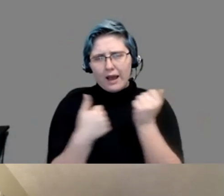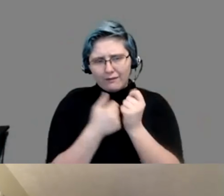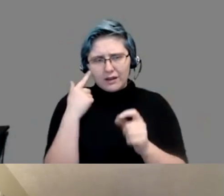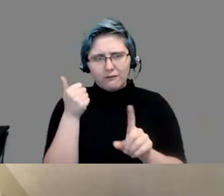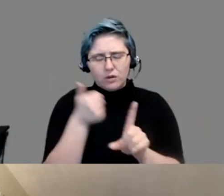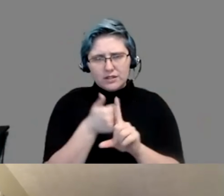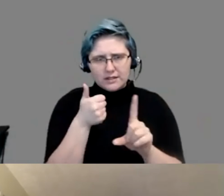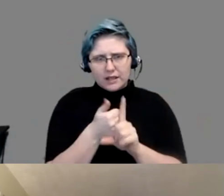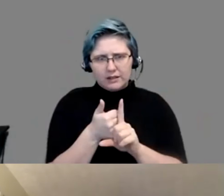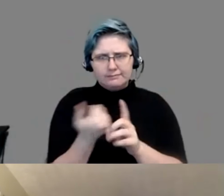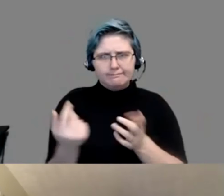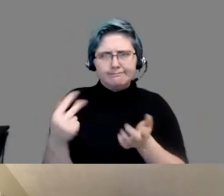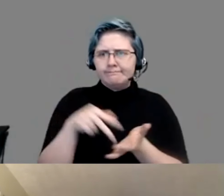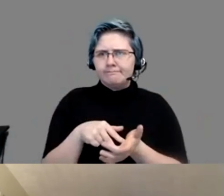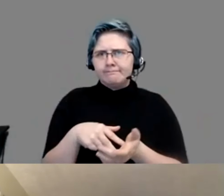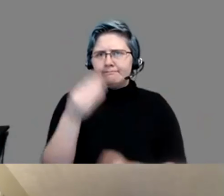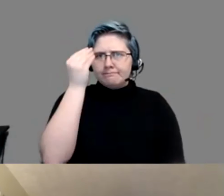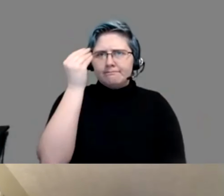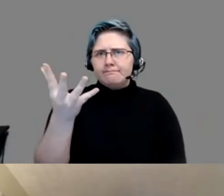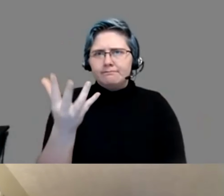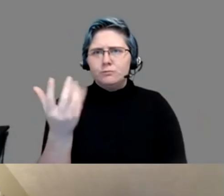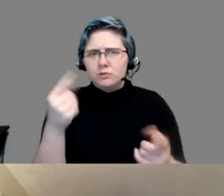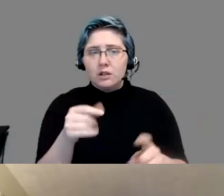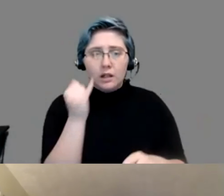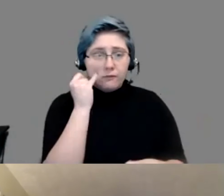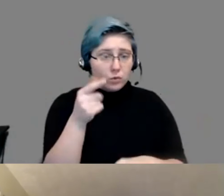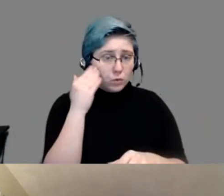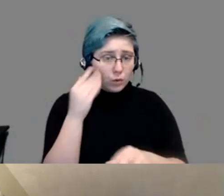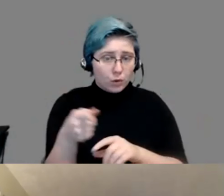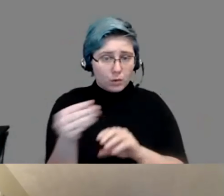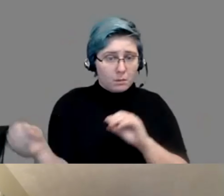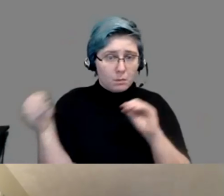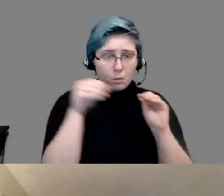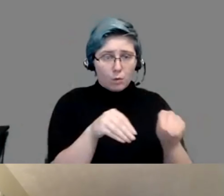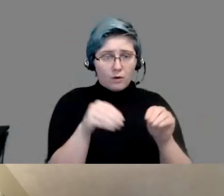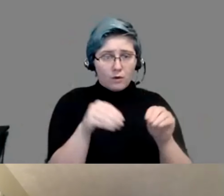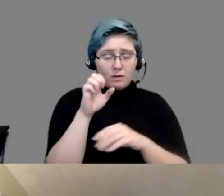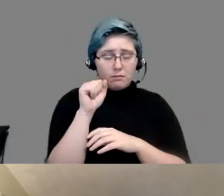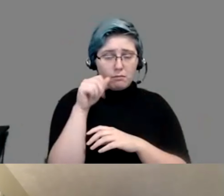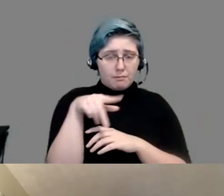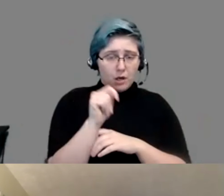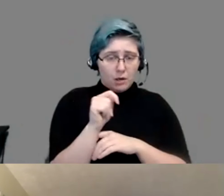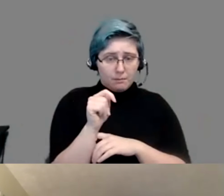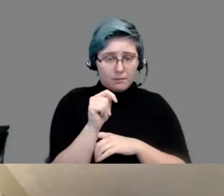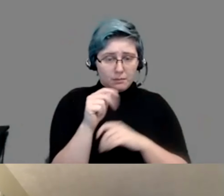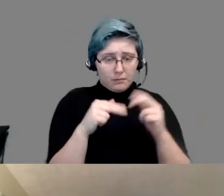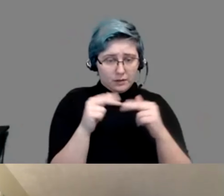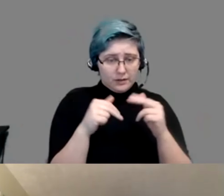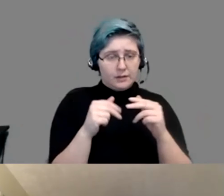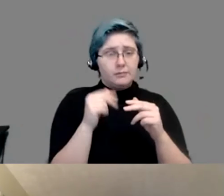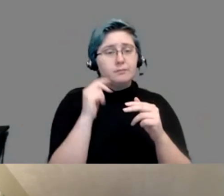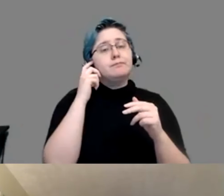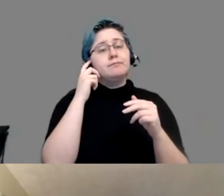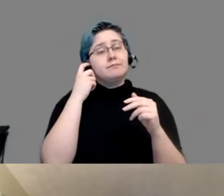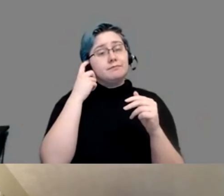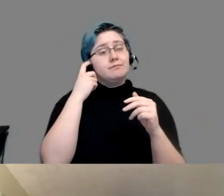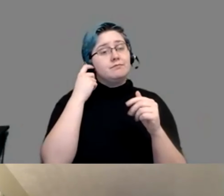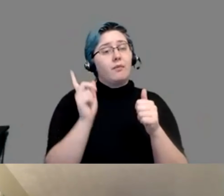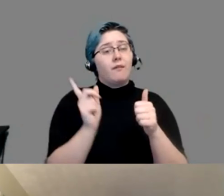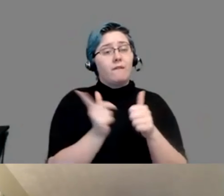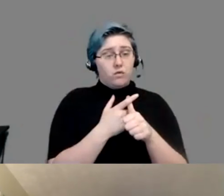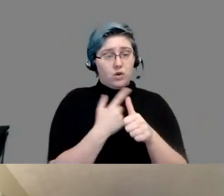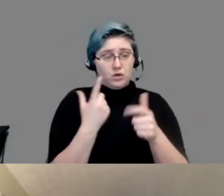yourself. If you know you're moving into an apartment complex, the first thing